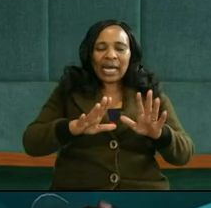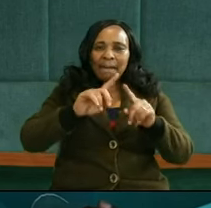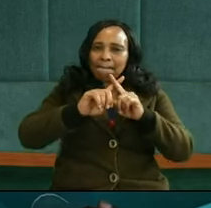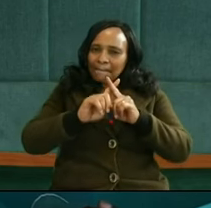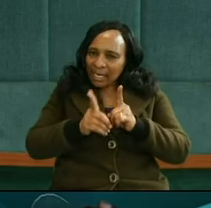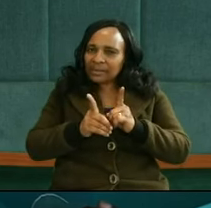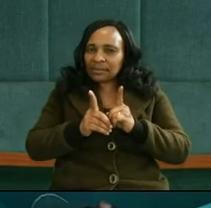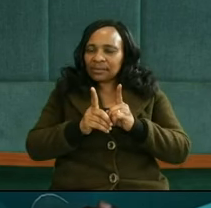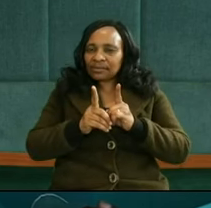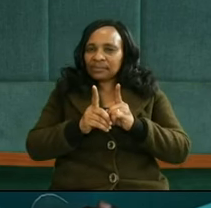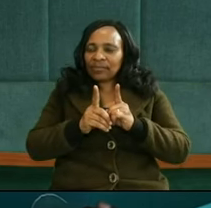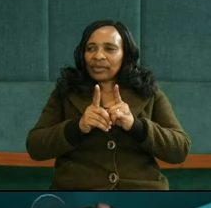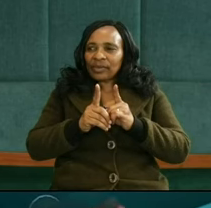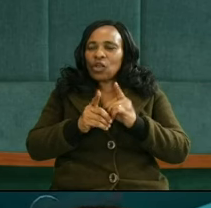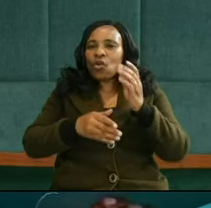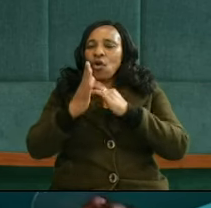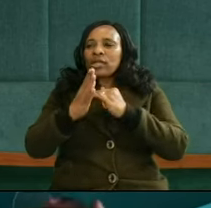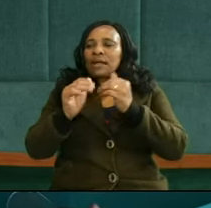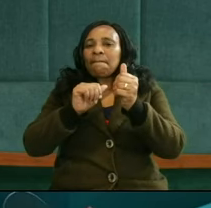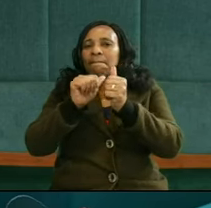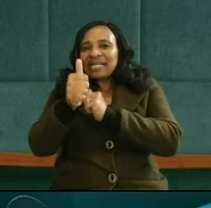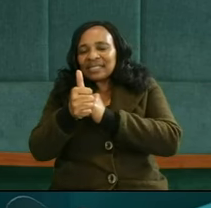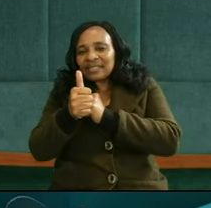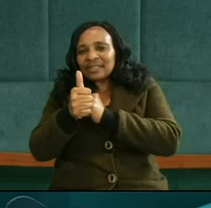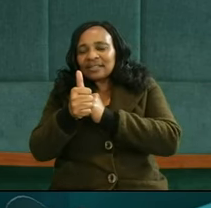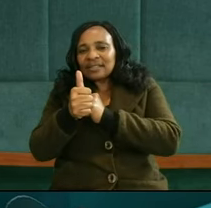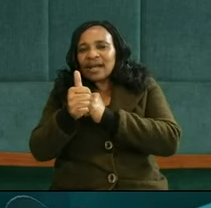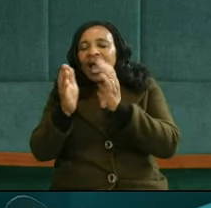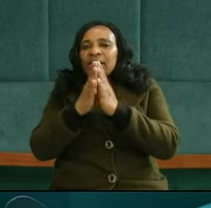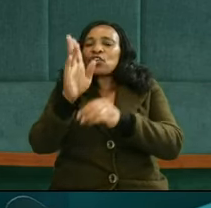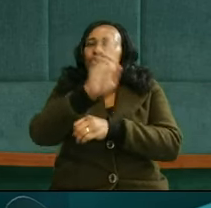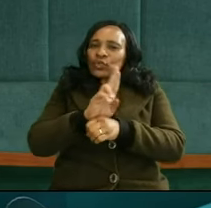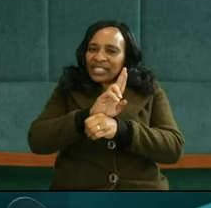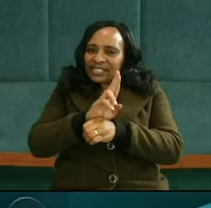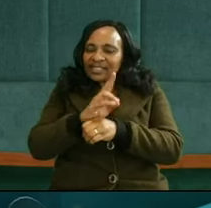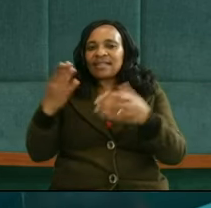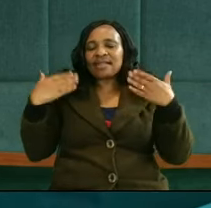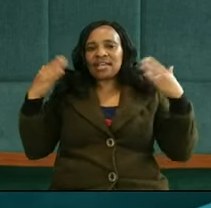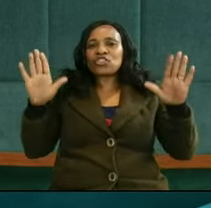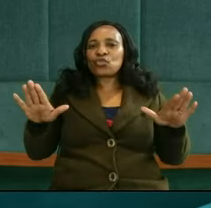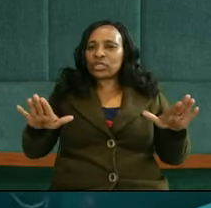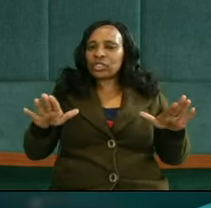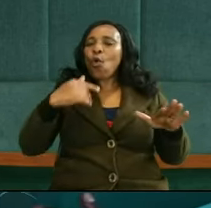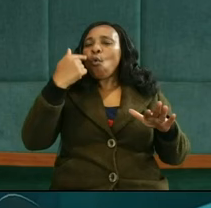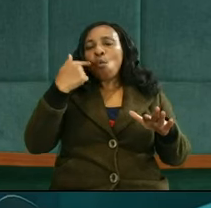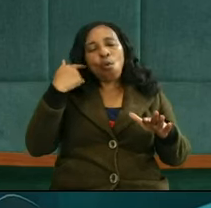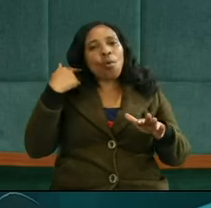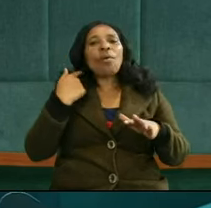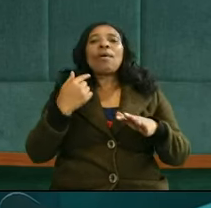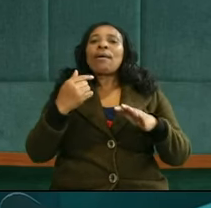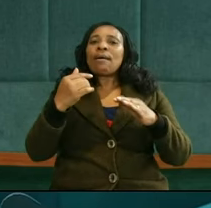And he sometimes uses angels who are celestial